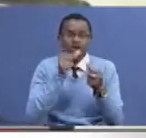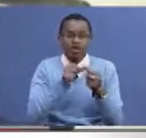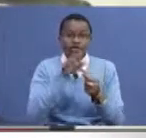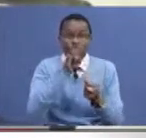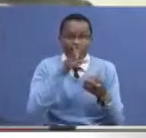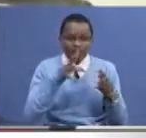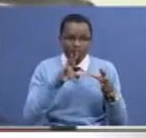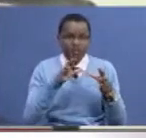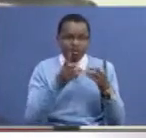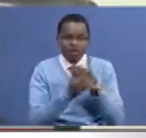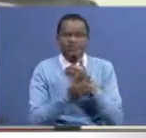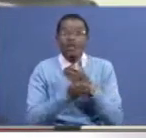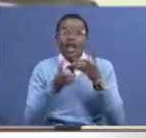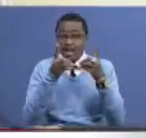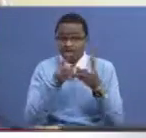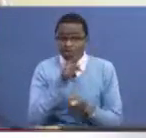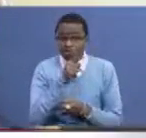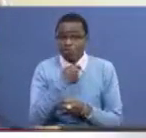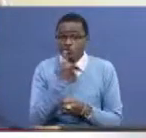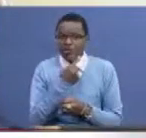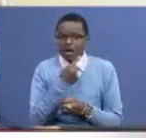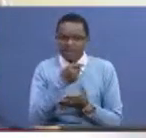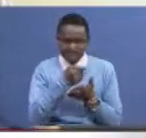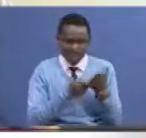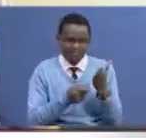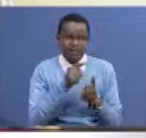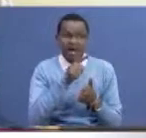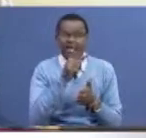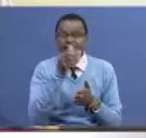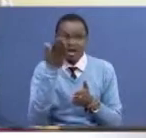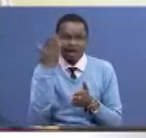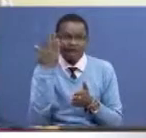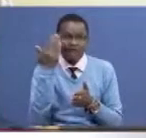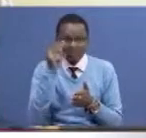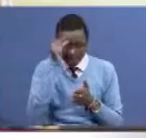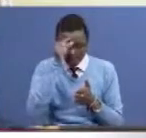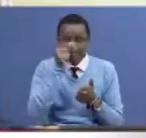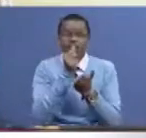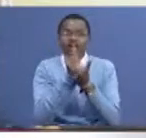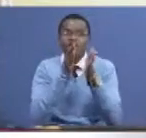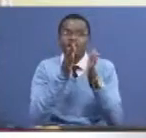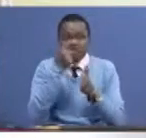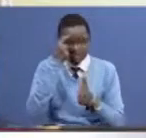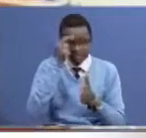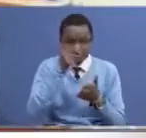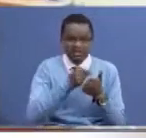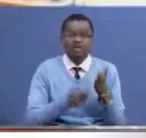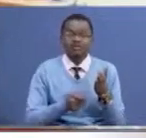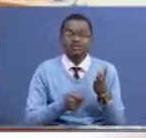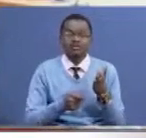4 people on different dates. The accused, who has been charged alongside other former county government officials, denied the